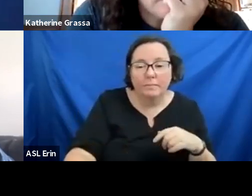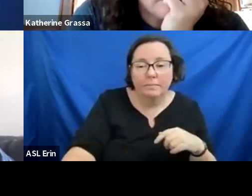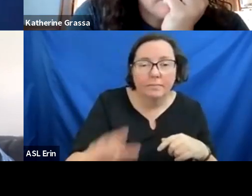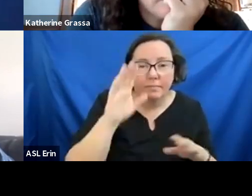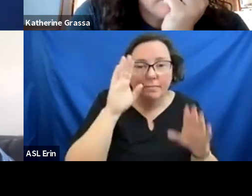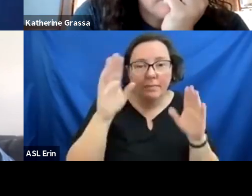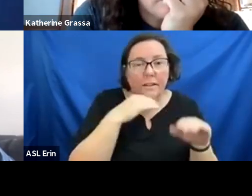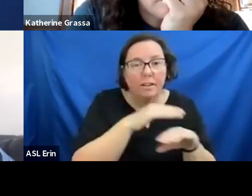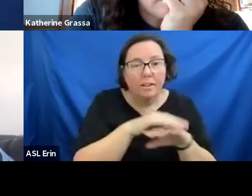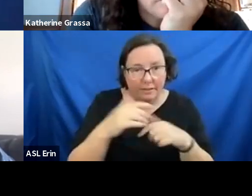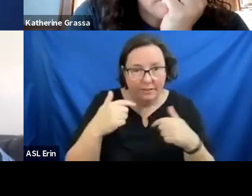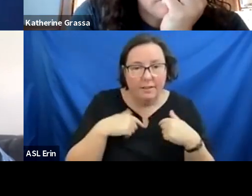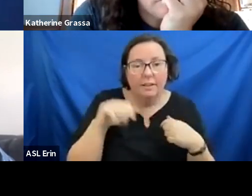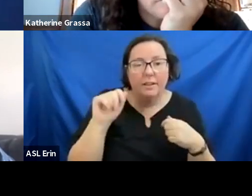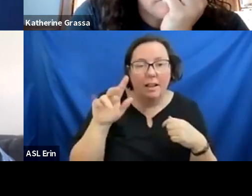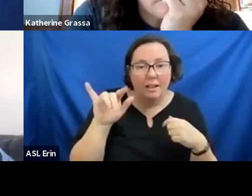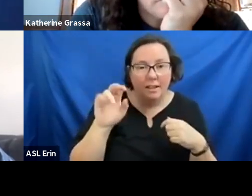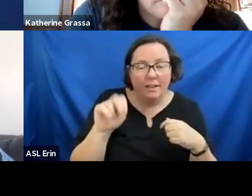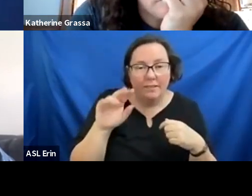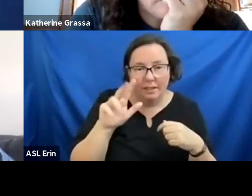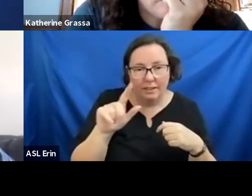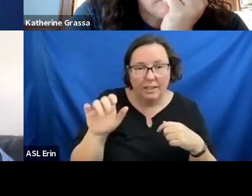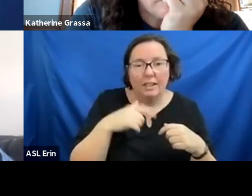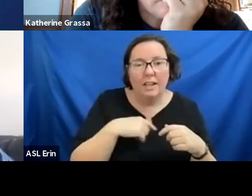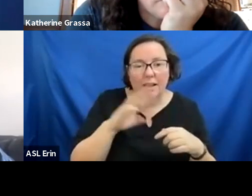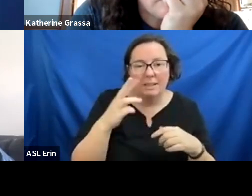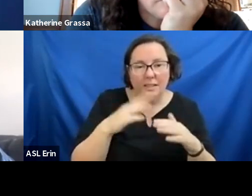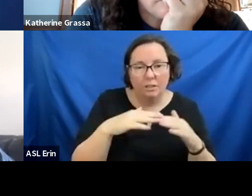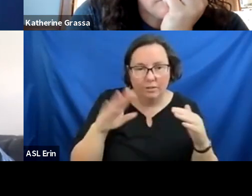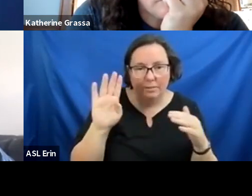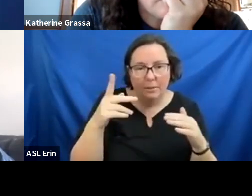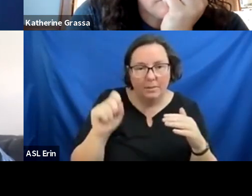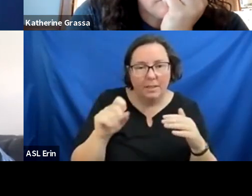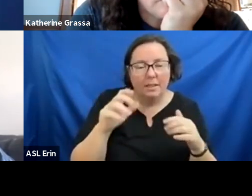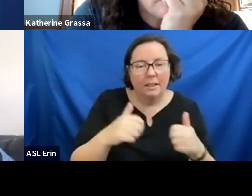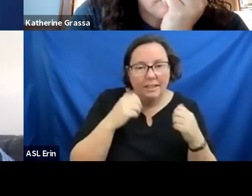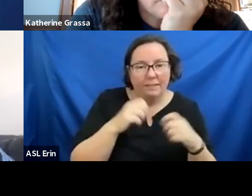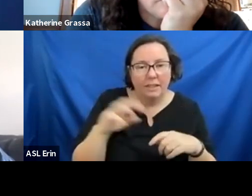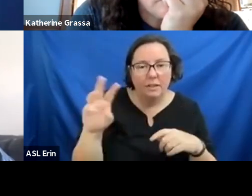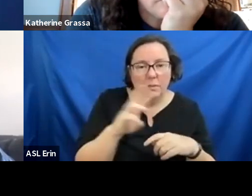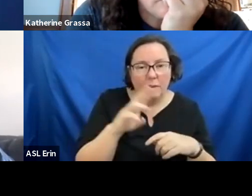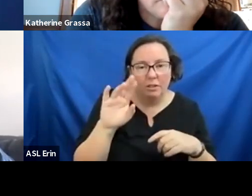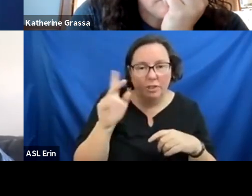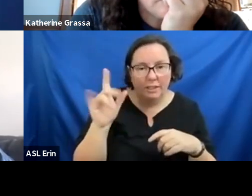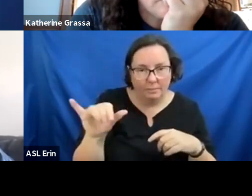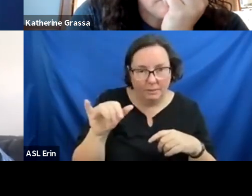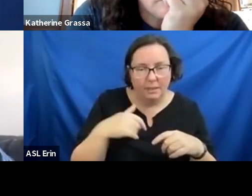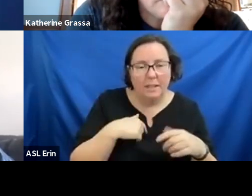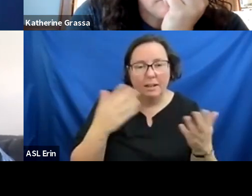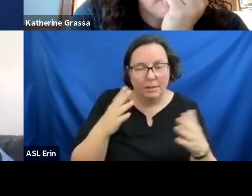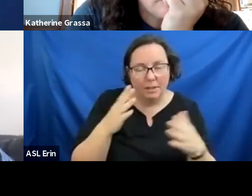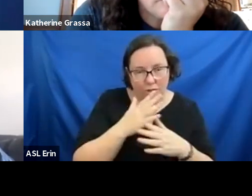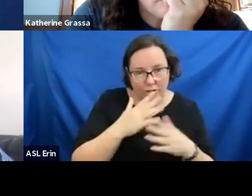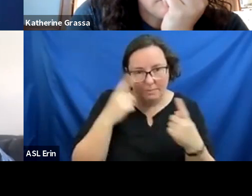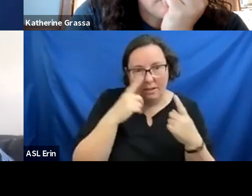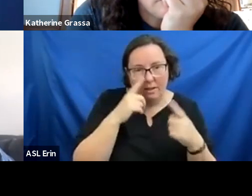evening, everyone. My name is Alvin Lee, and I am a 6th grader at BPS, currently living in West Roxbury. Tonight, I am here to share my thoughts